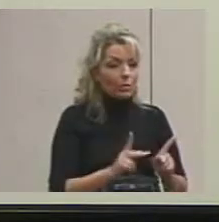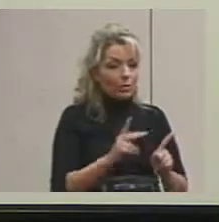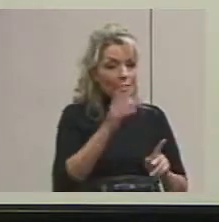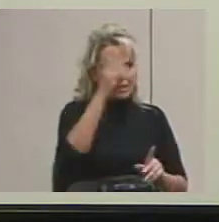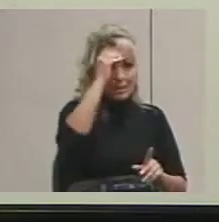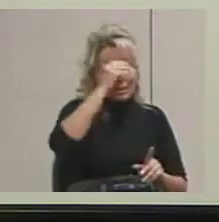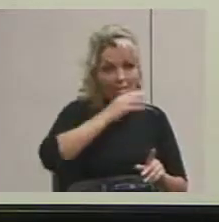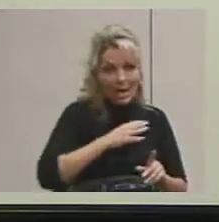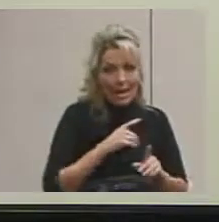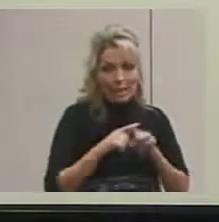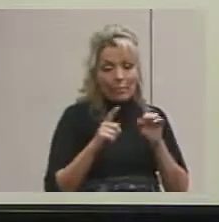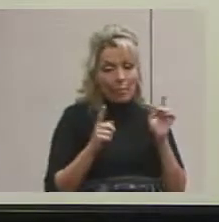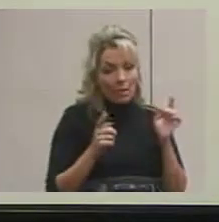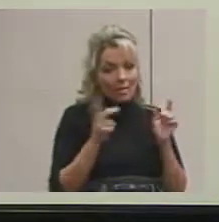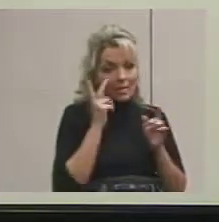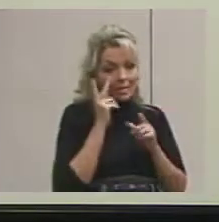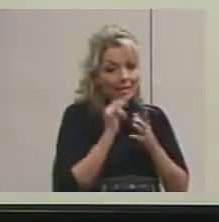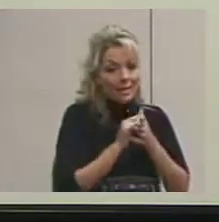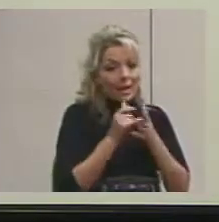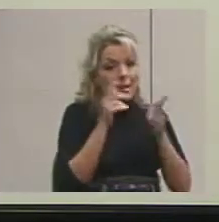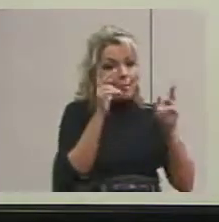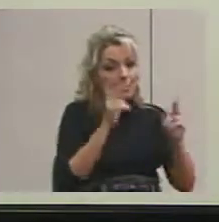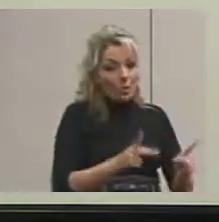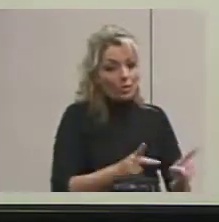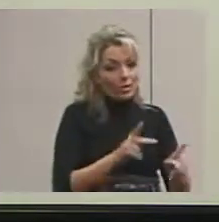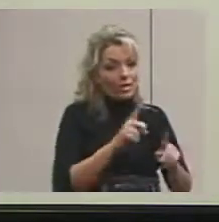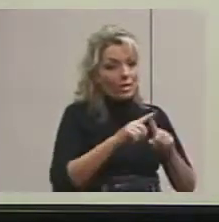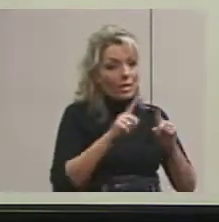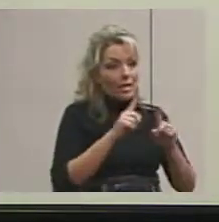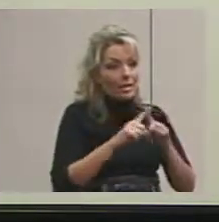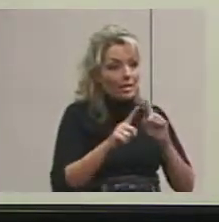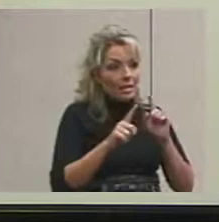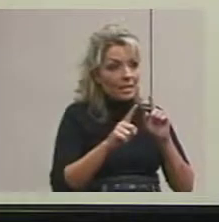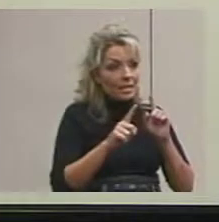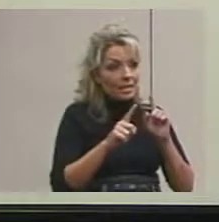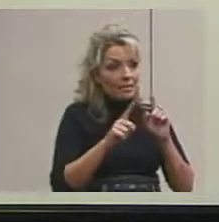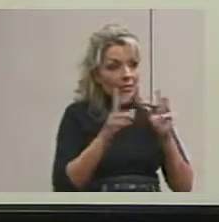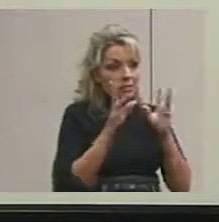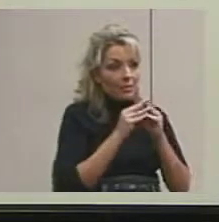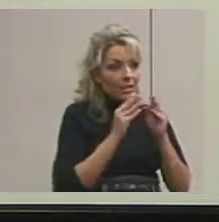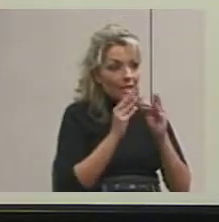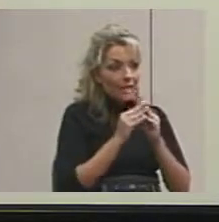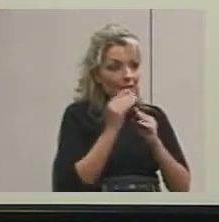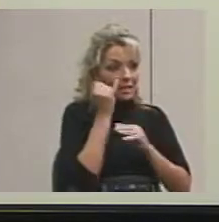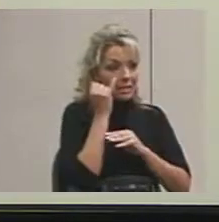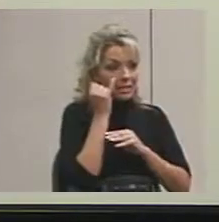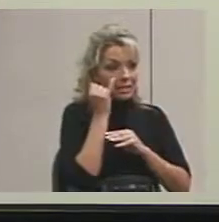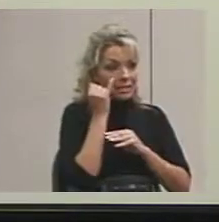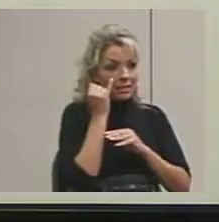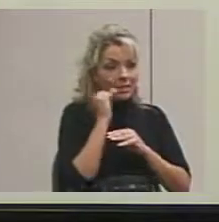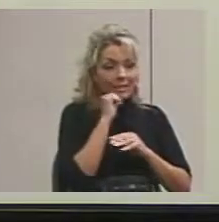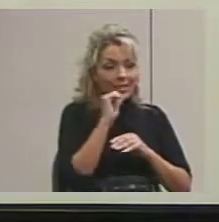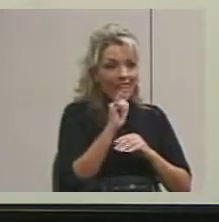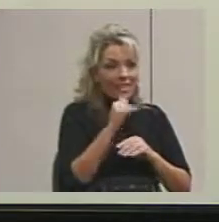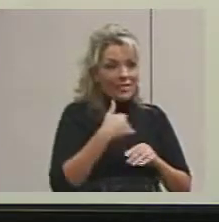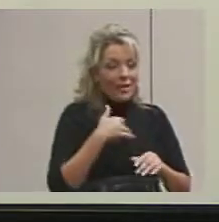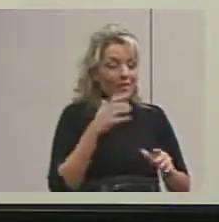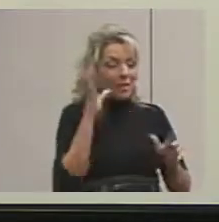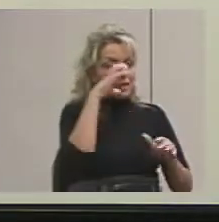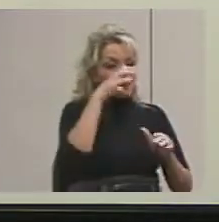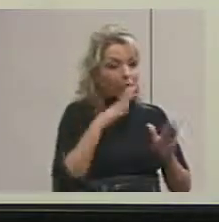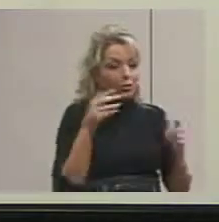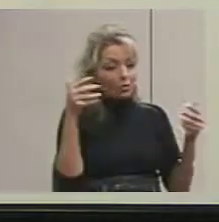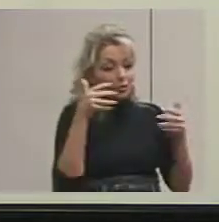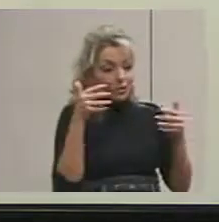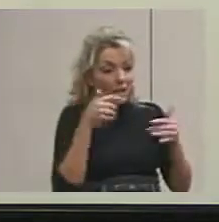guess it won't be, but they've seen that person at other people's meetings, so I think they do feel a connection. It's not like some stranger and they're scared of them. They